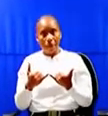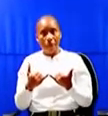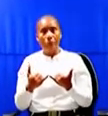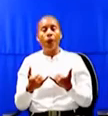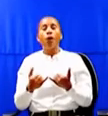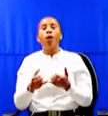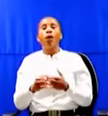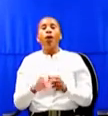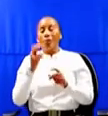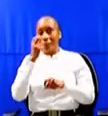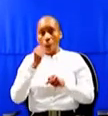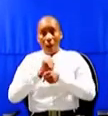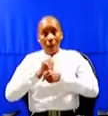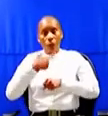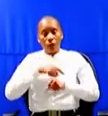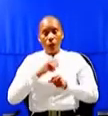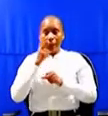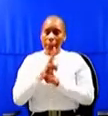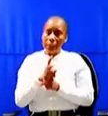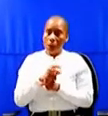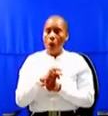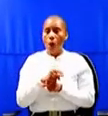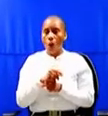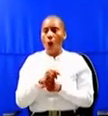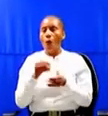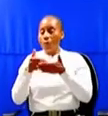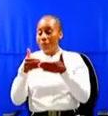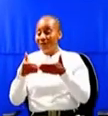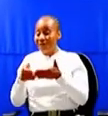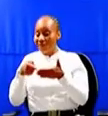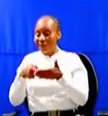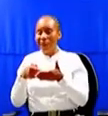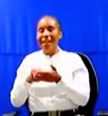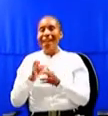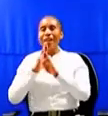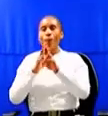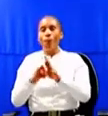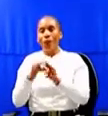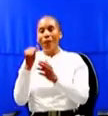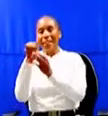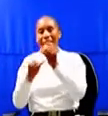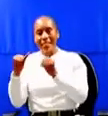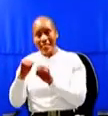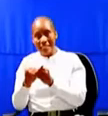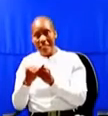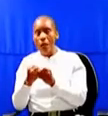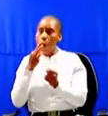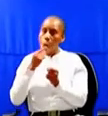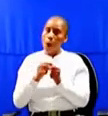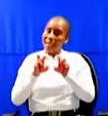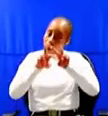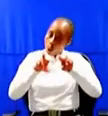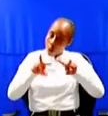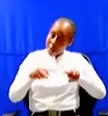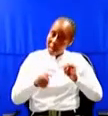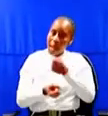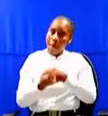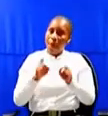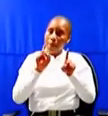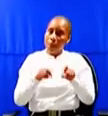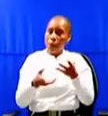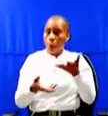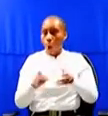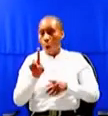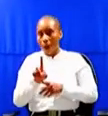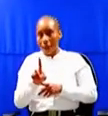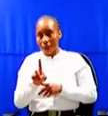to consider a preliminary report of the independent panel as to whether an inquiry should take place. It is that